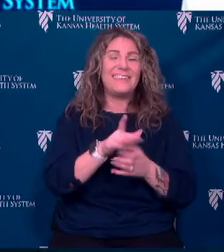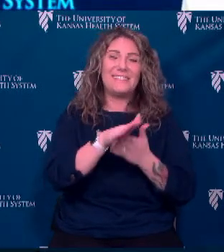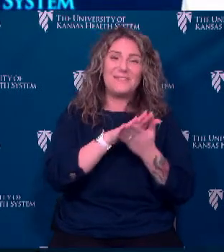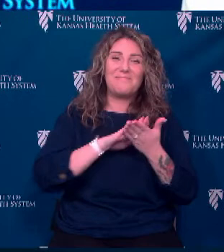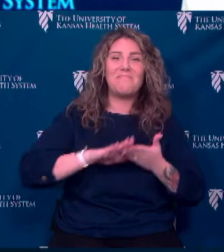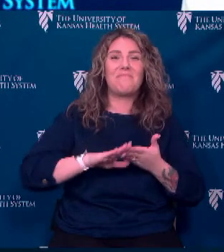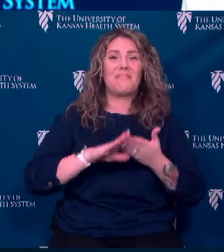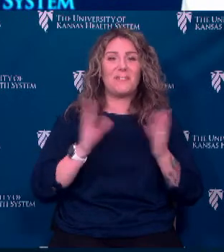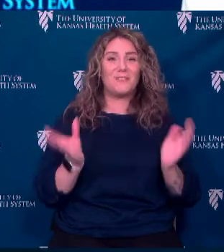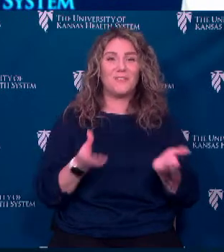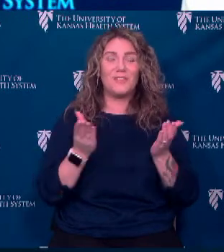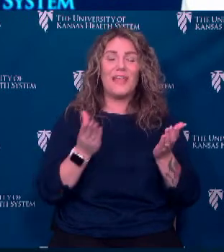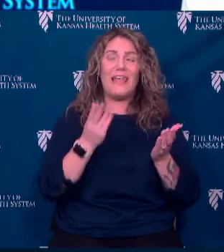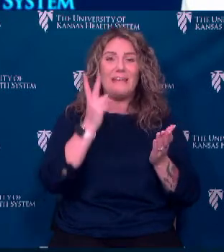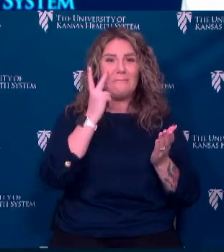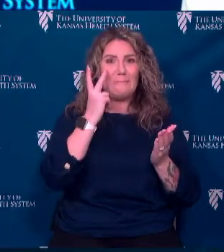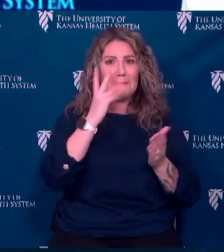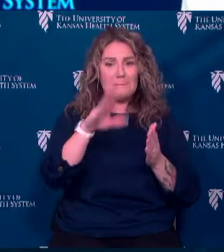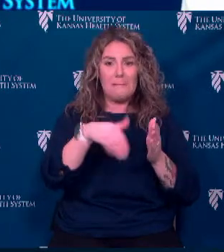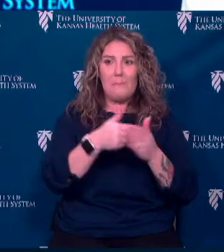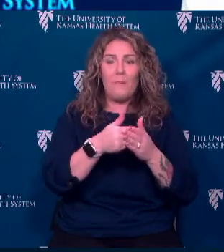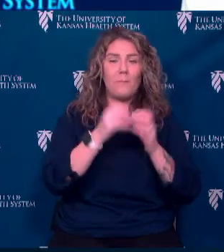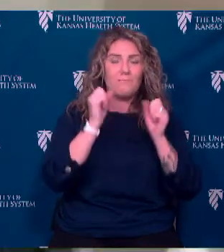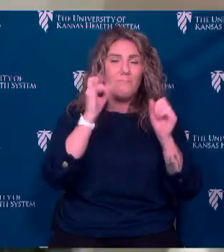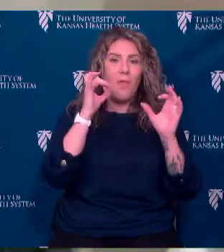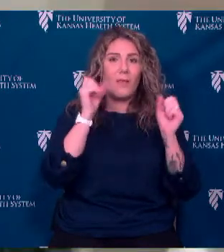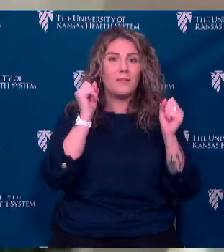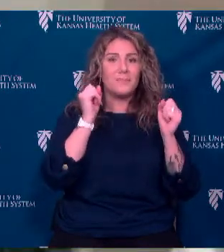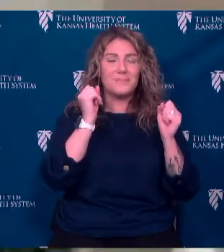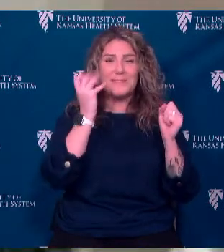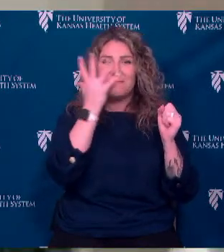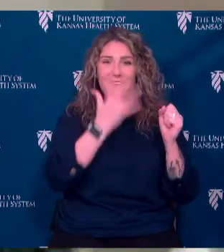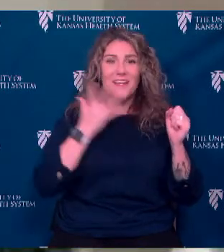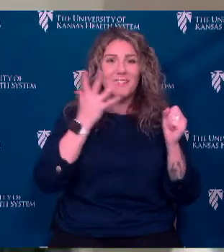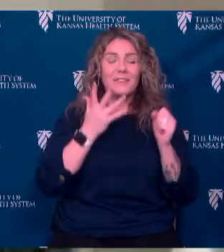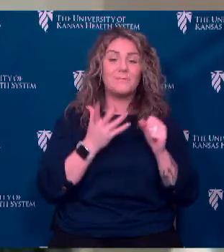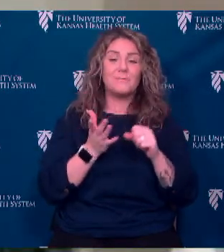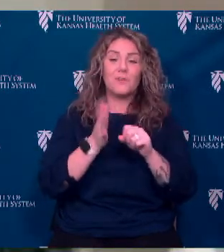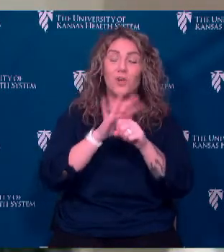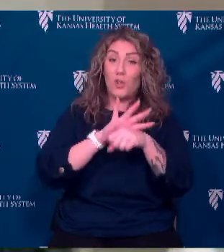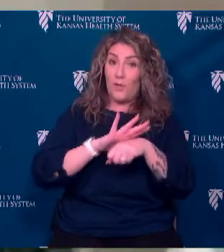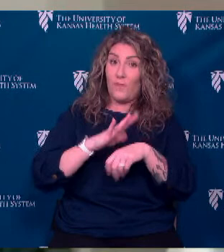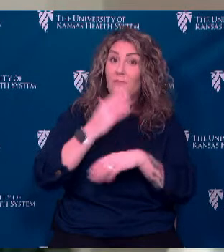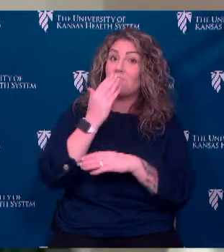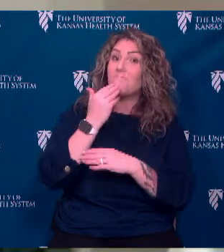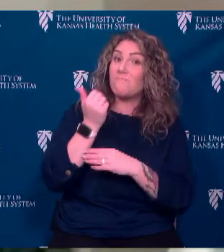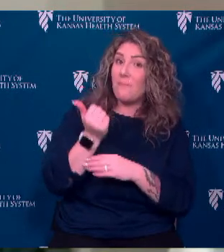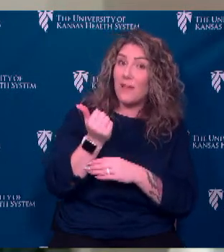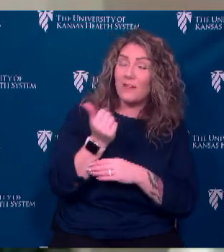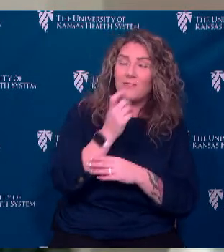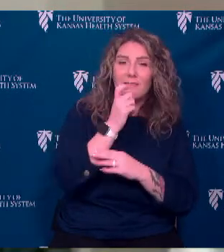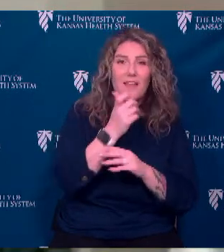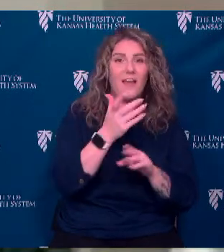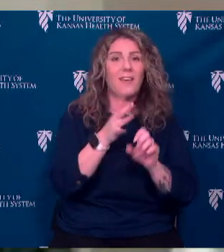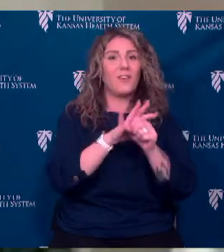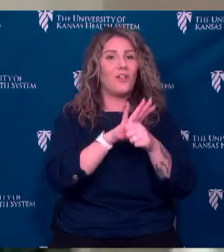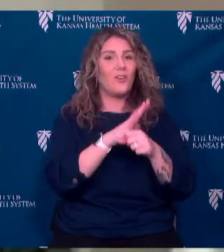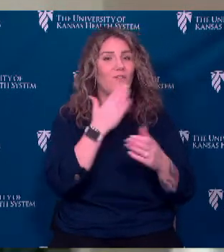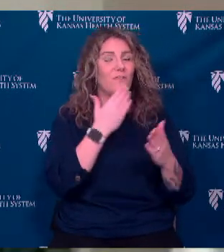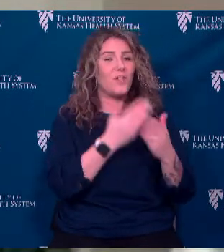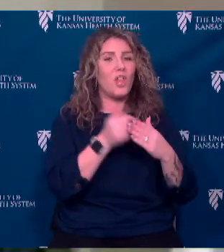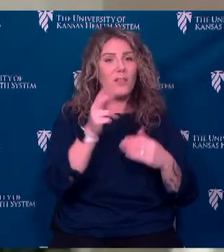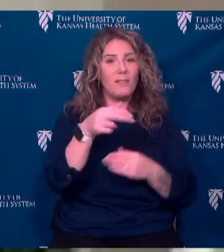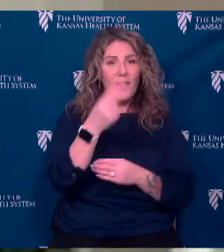here and to be able to see all these amazing faces. We are COVID better, not COVID good. So our high was